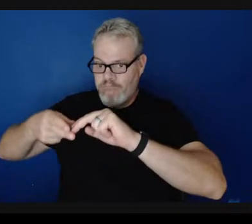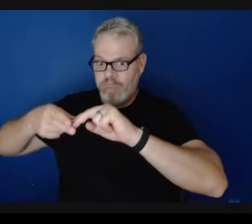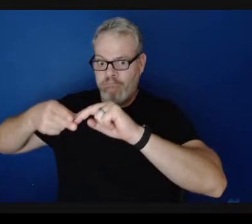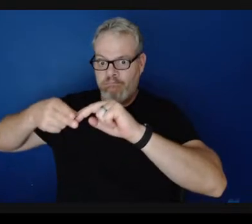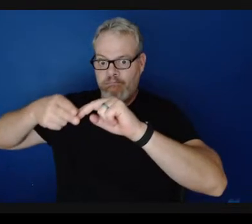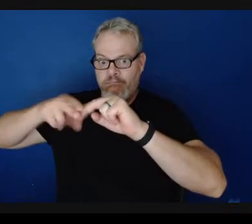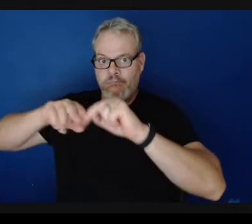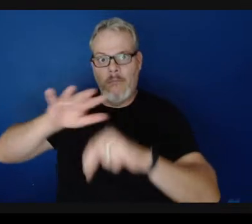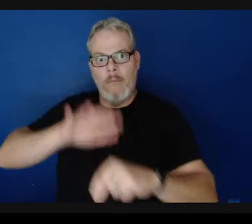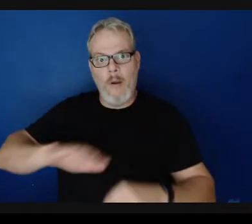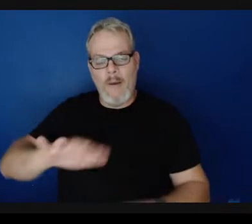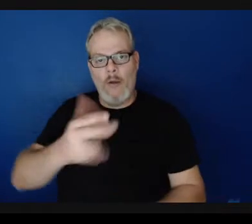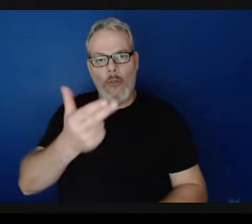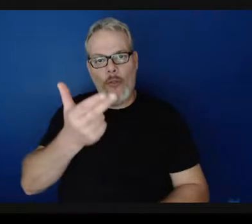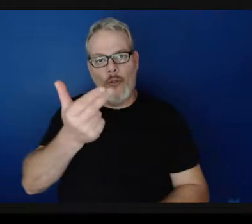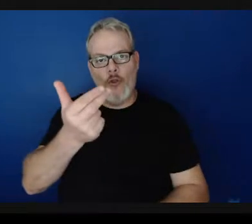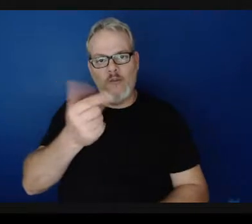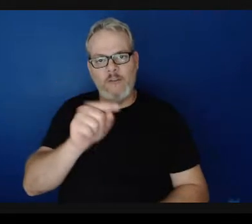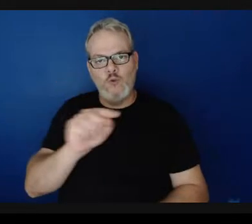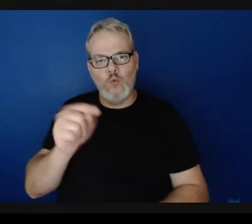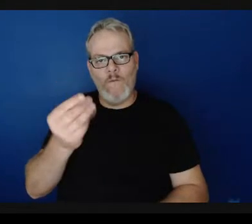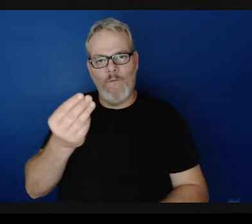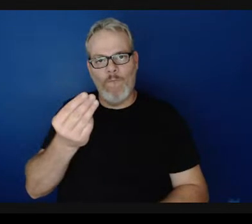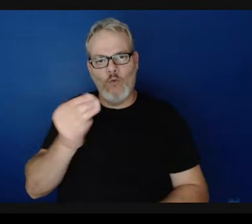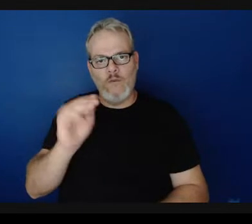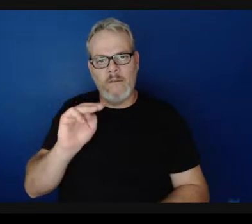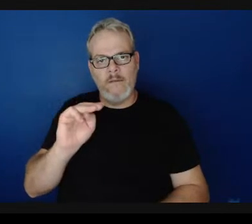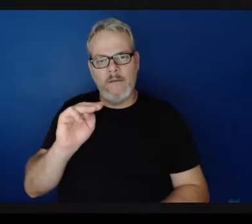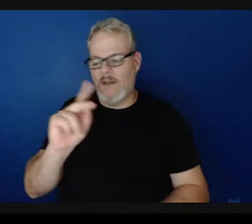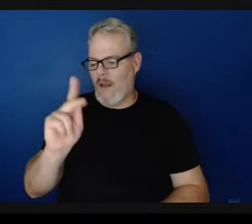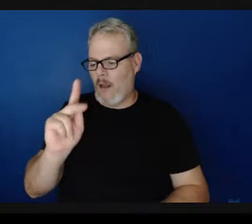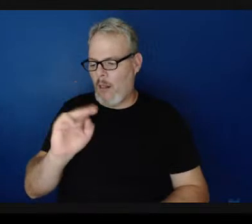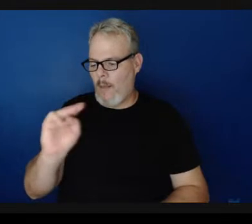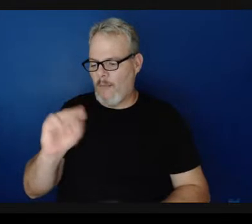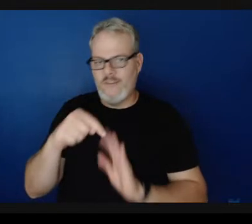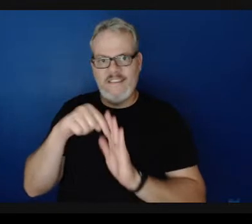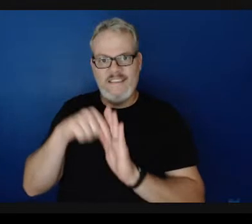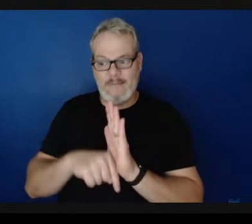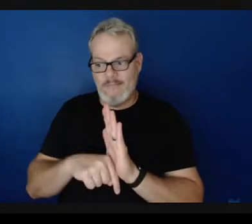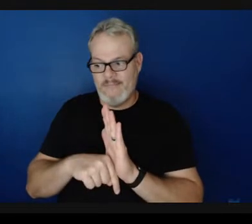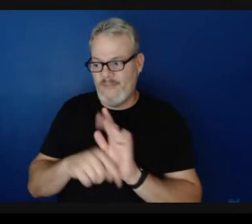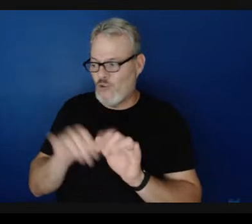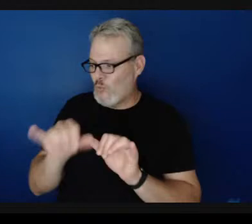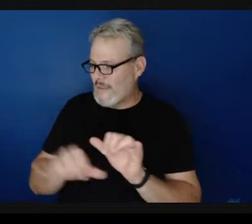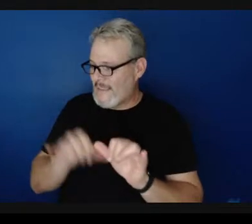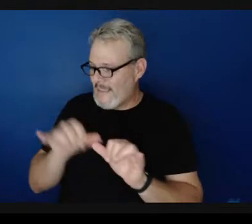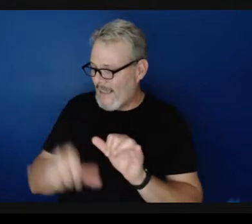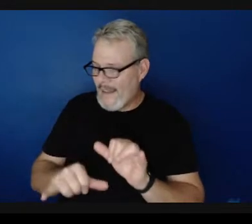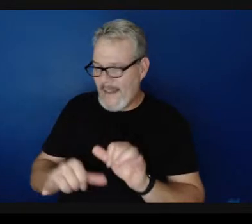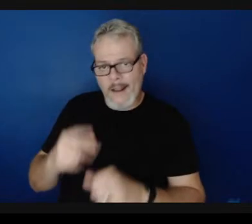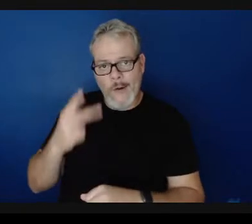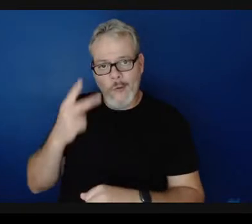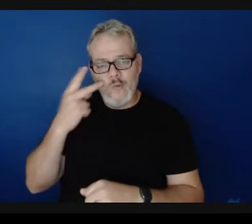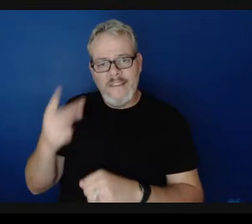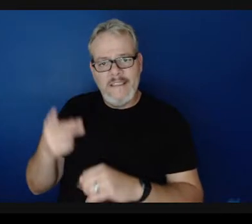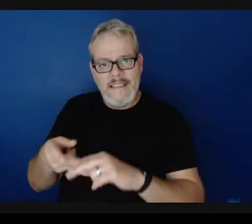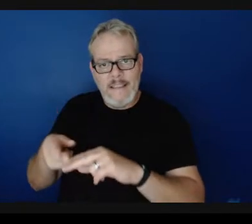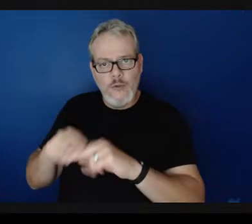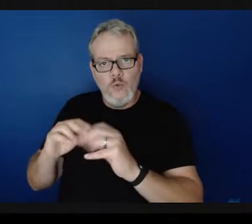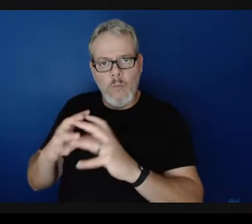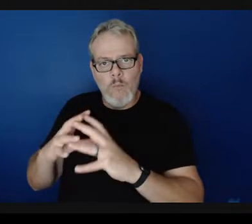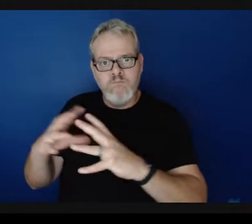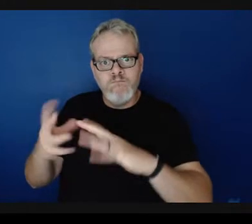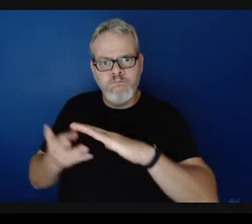14 kilometer deep magma storage area through there. So it's sitting in there. We see intrusion, inflation, and stuff all in the mid